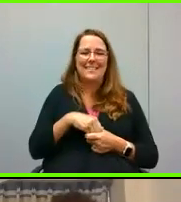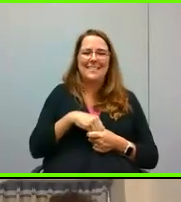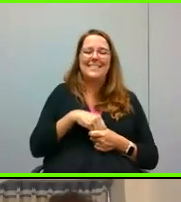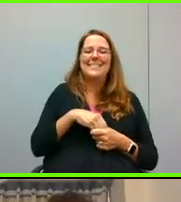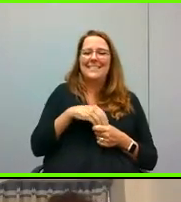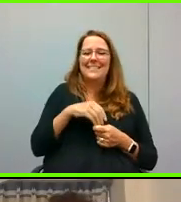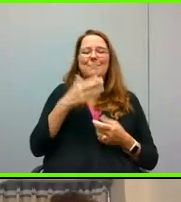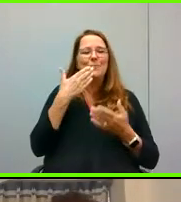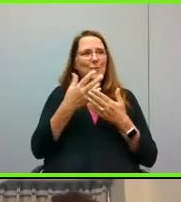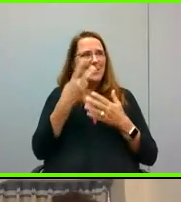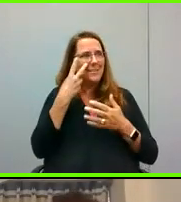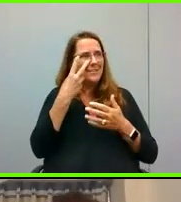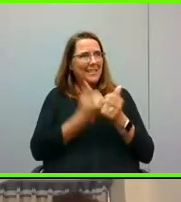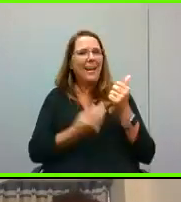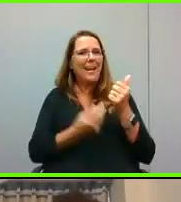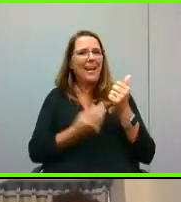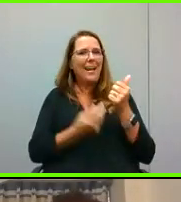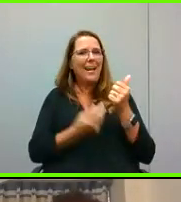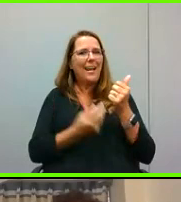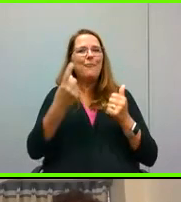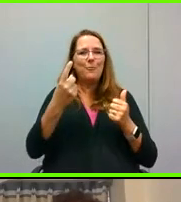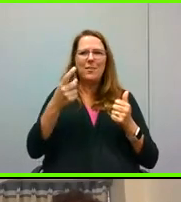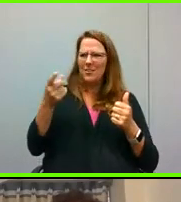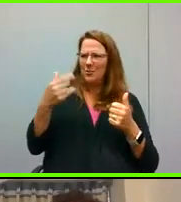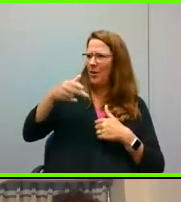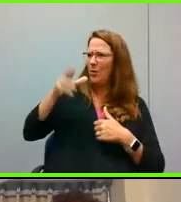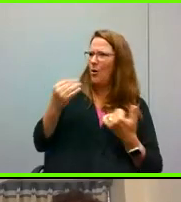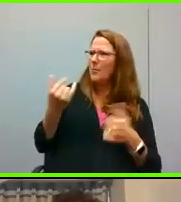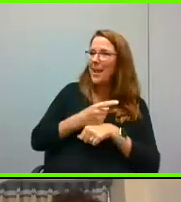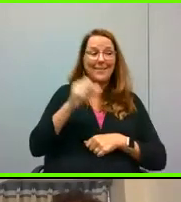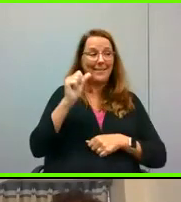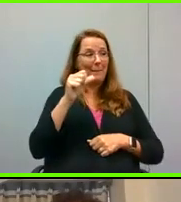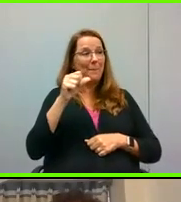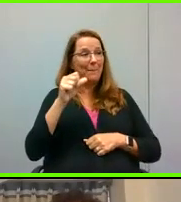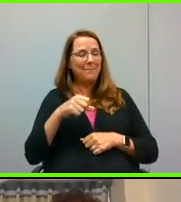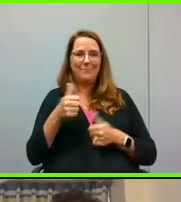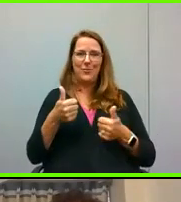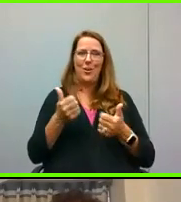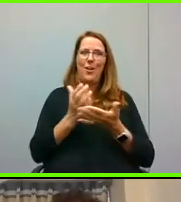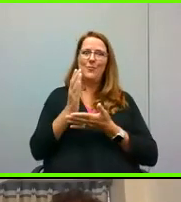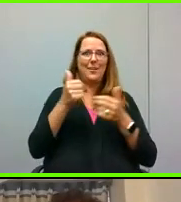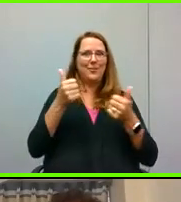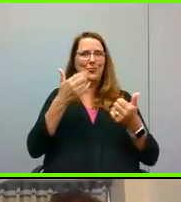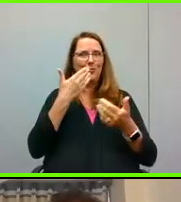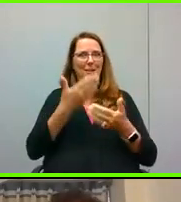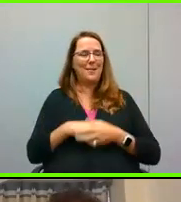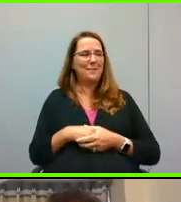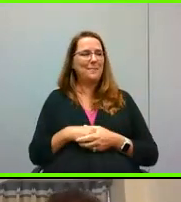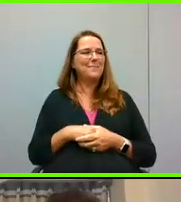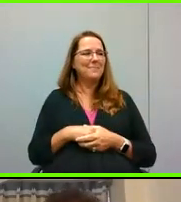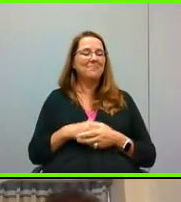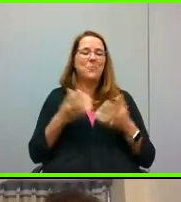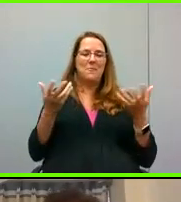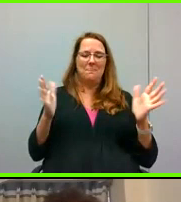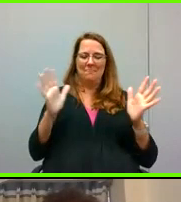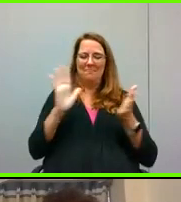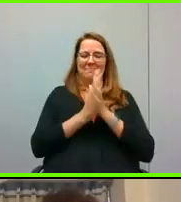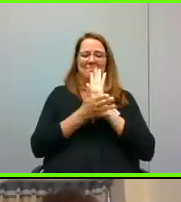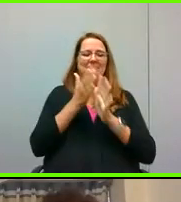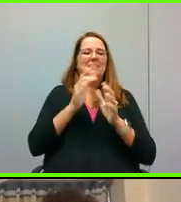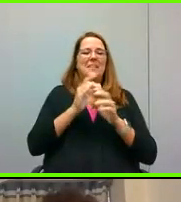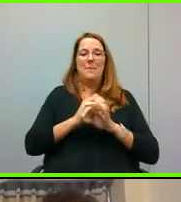Good to see everybody. Did you go to quorum today? Yes. All right, good job. Well, with that, I am going to sign off and let you